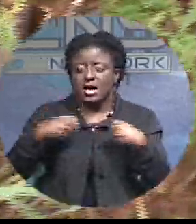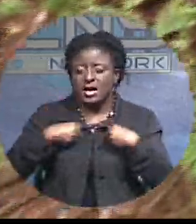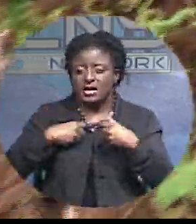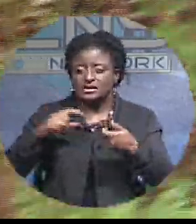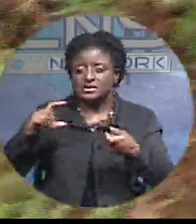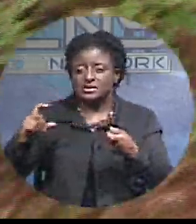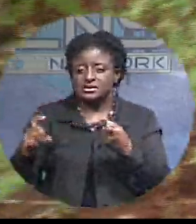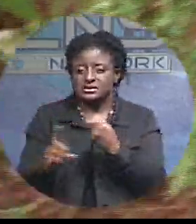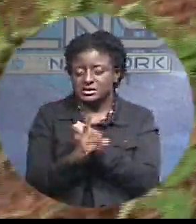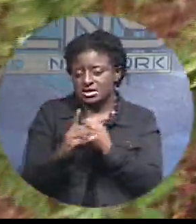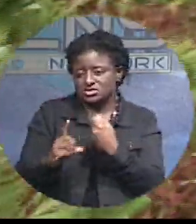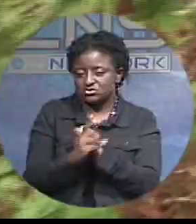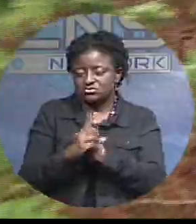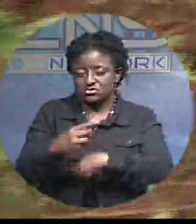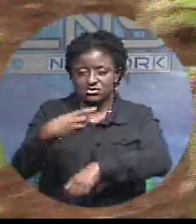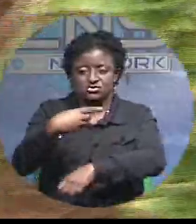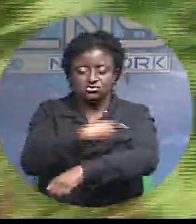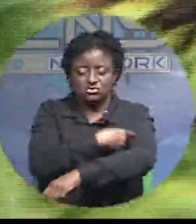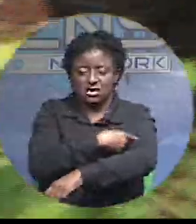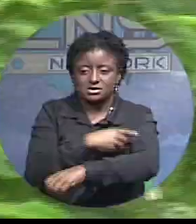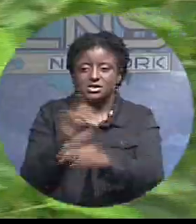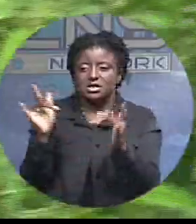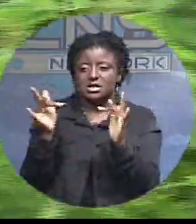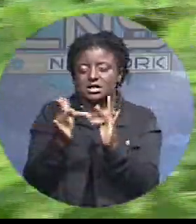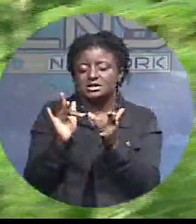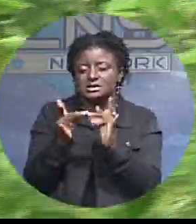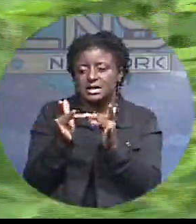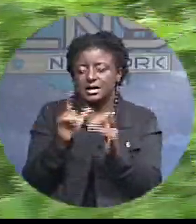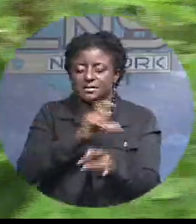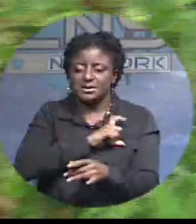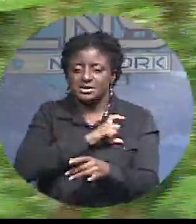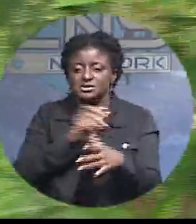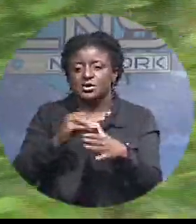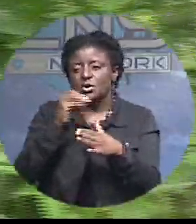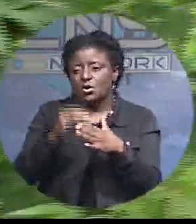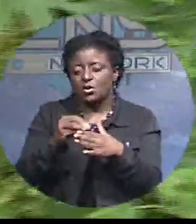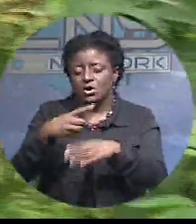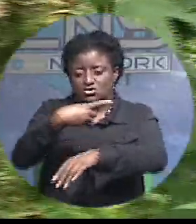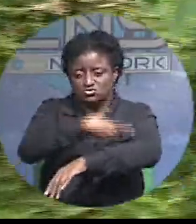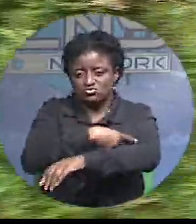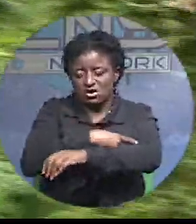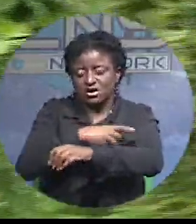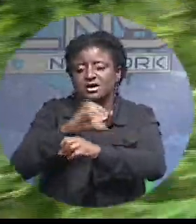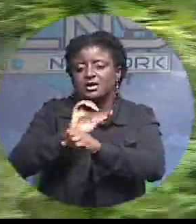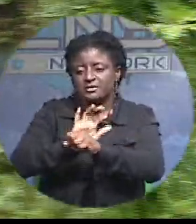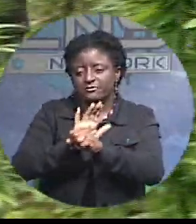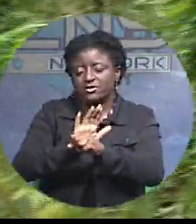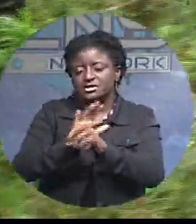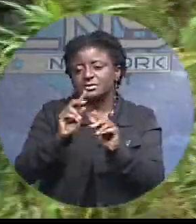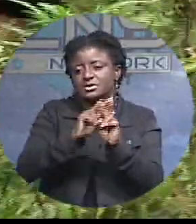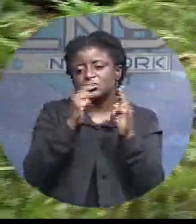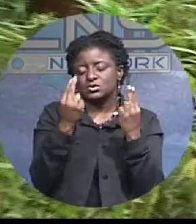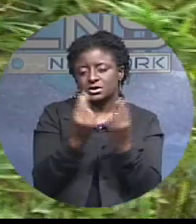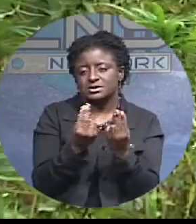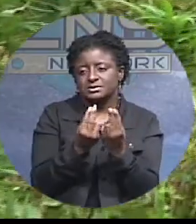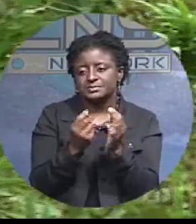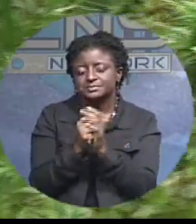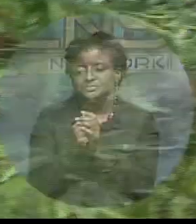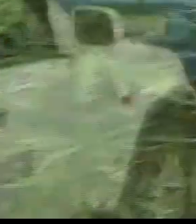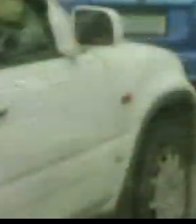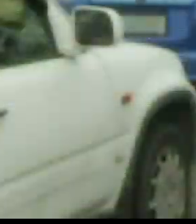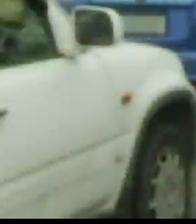to please contact the police or contact directly the Drug Enforcement Unit. For the ZNS Network News, I'm Cyan Thompson.